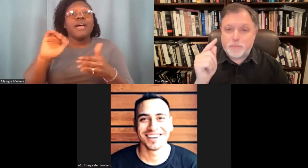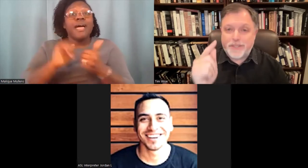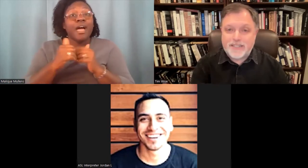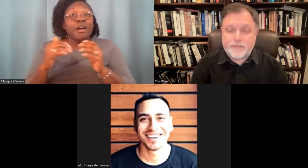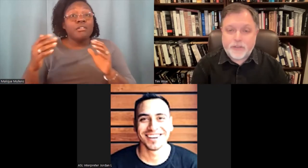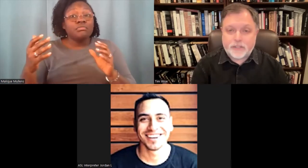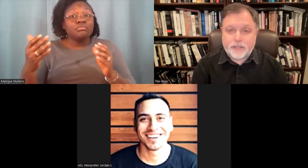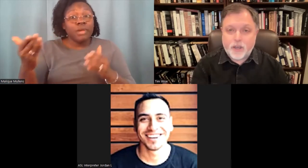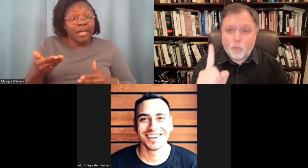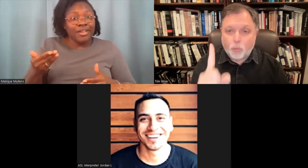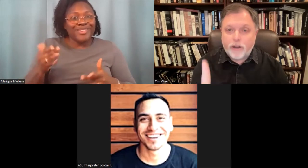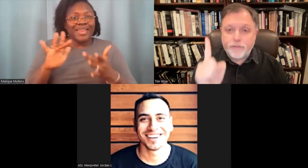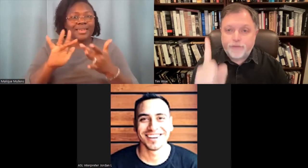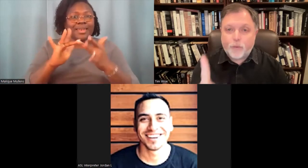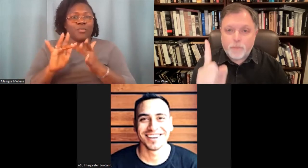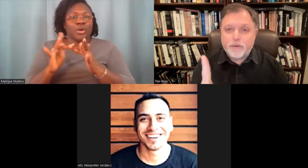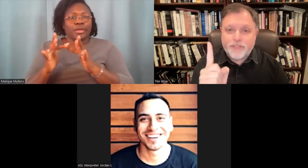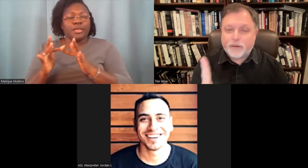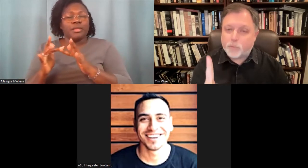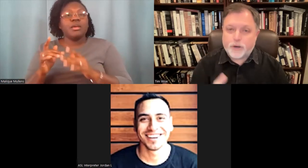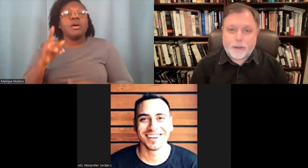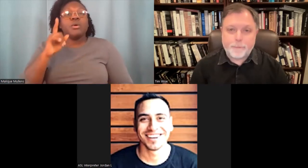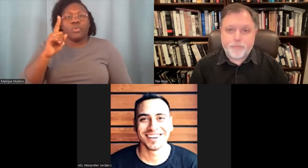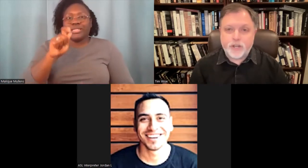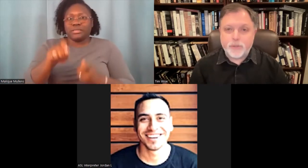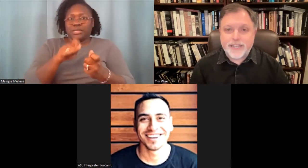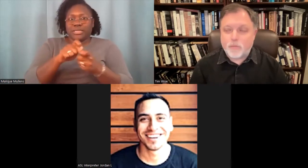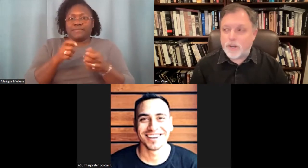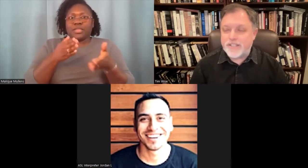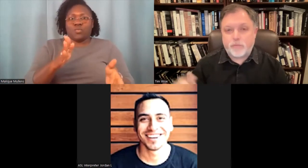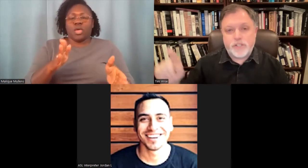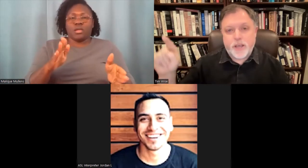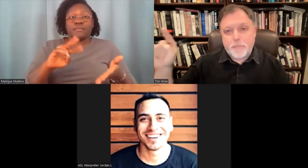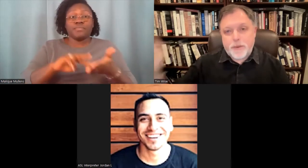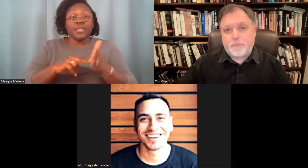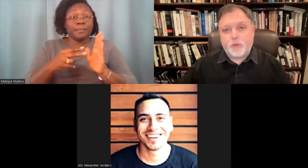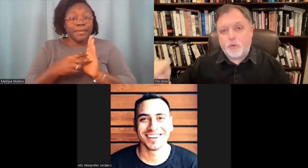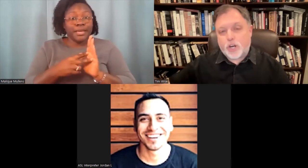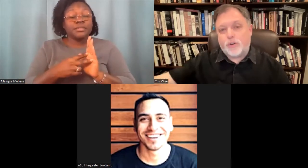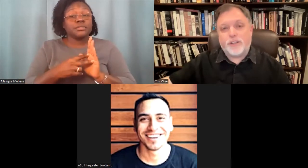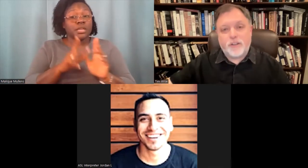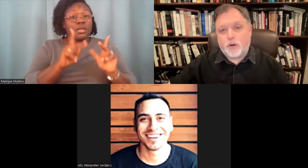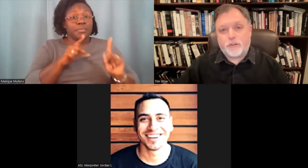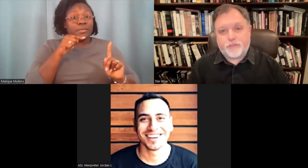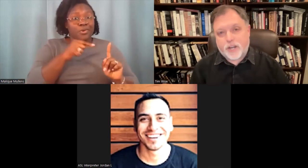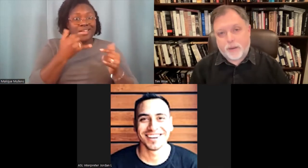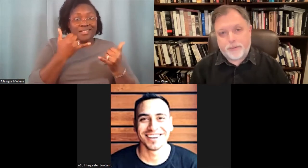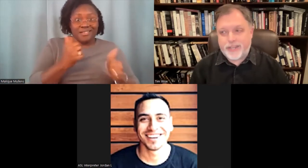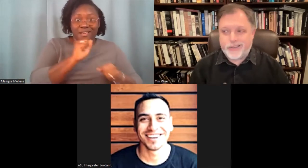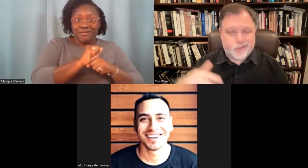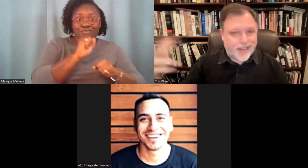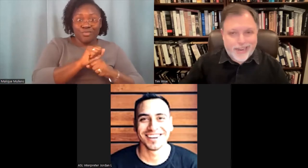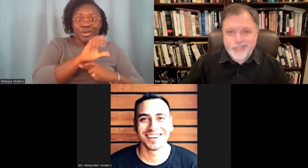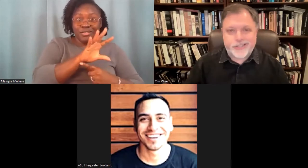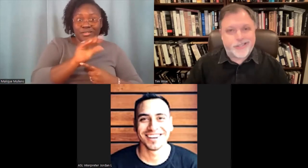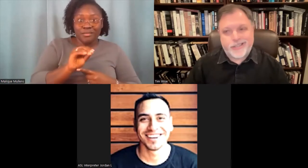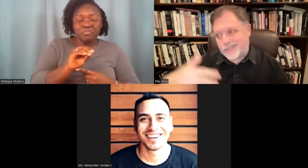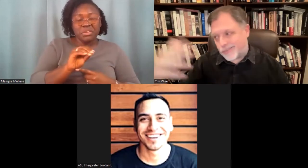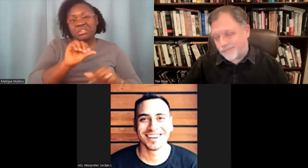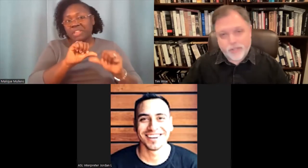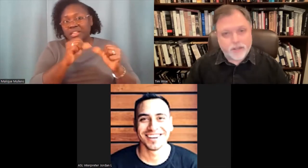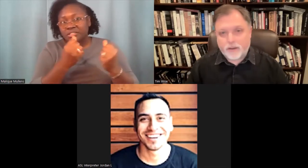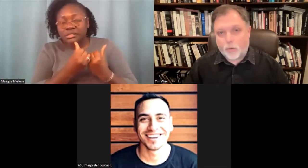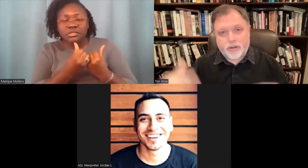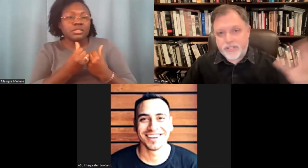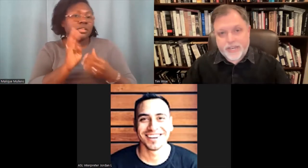and specifically one form of networking. You know what that was? It was people who currently worked for companies or agencies